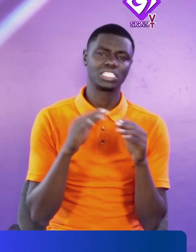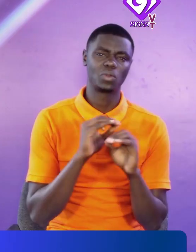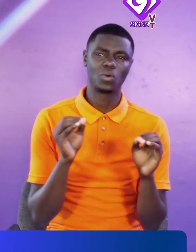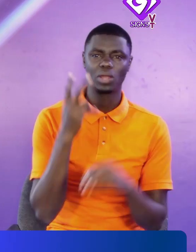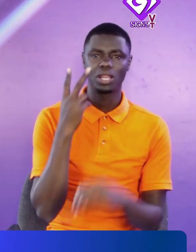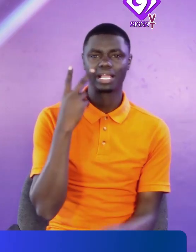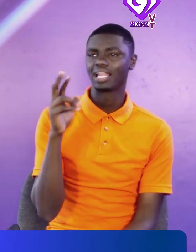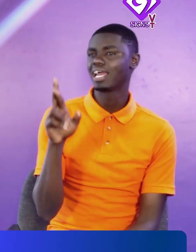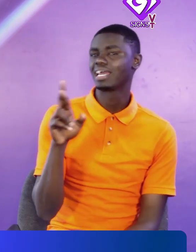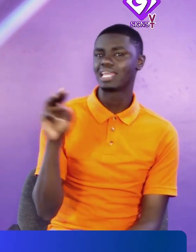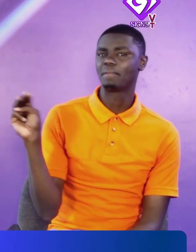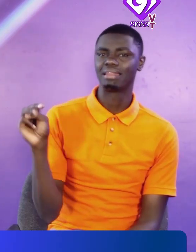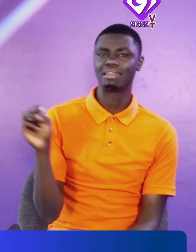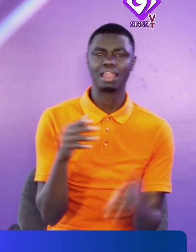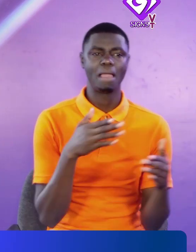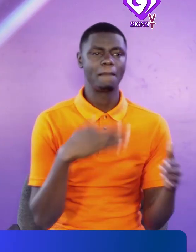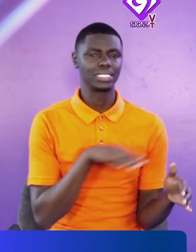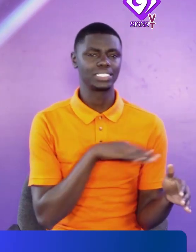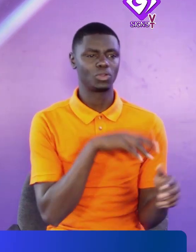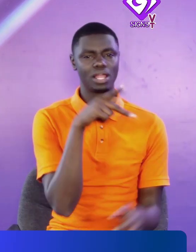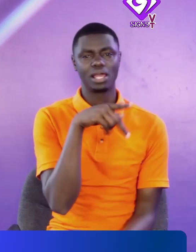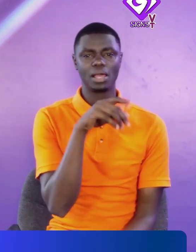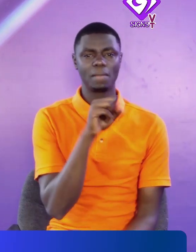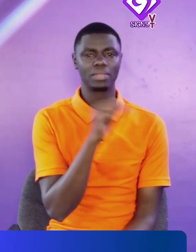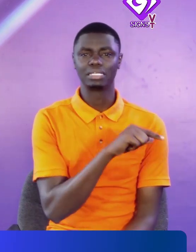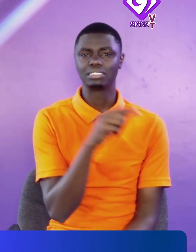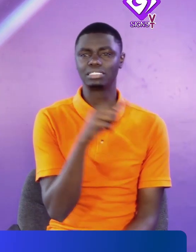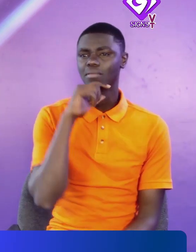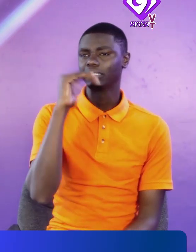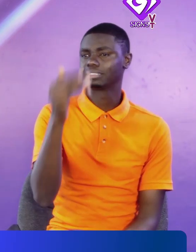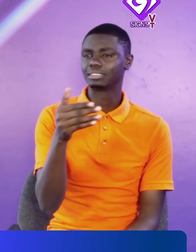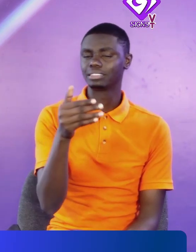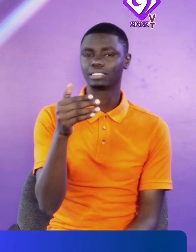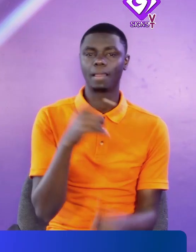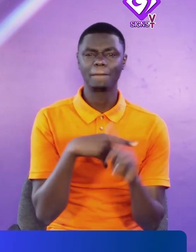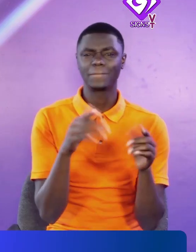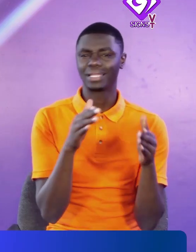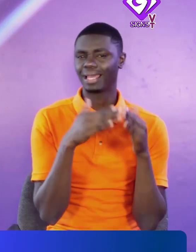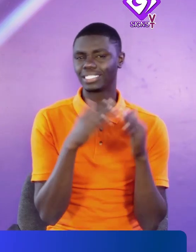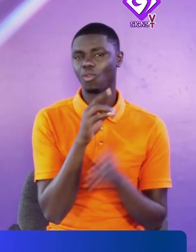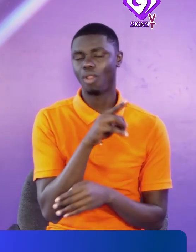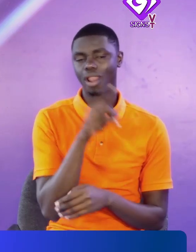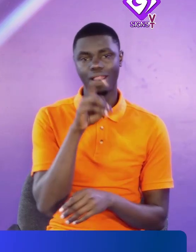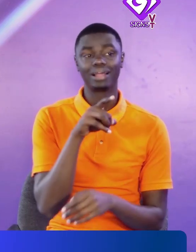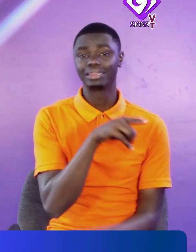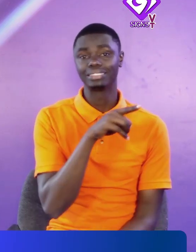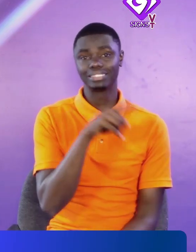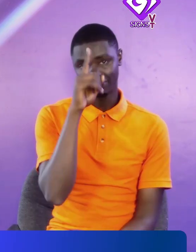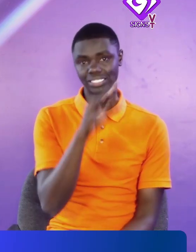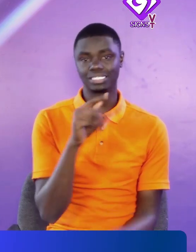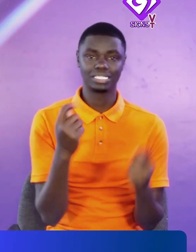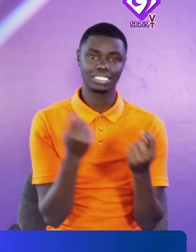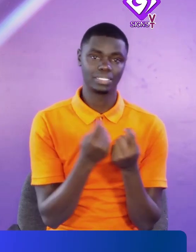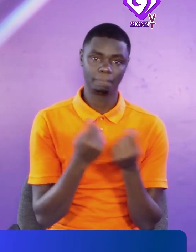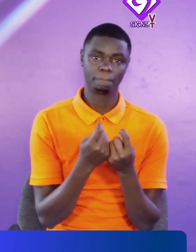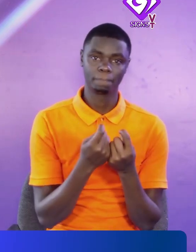Madrid, Barcelona, PSG, maybe Man City. But Arsenal have to be taken very serious manze. Hawa watu kufungika